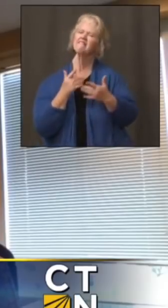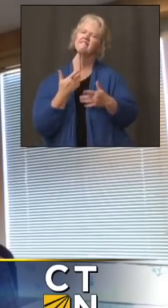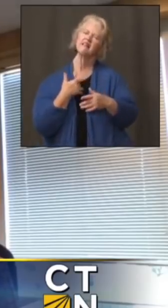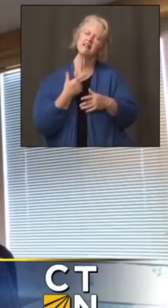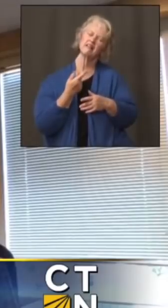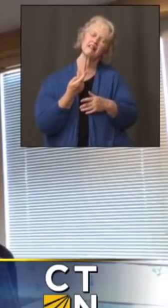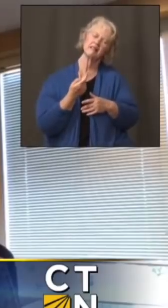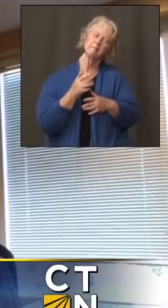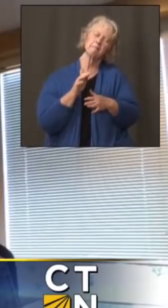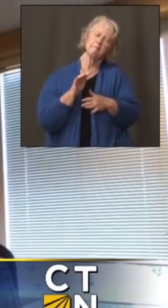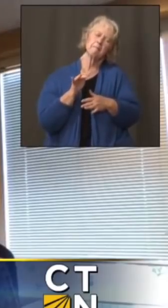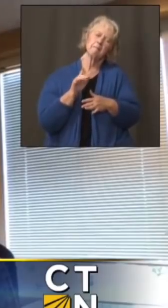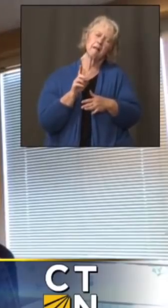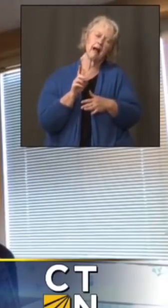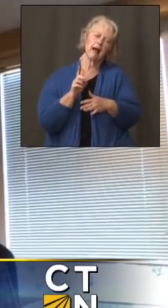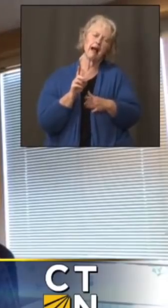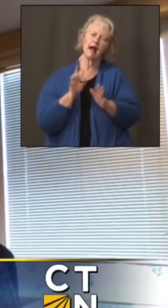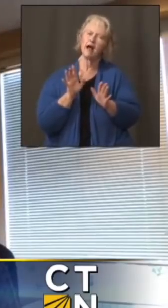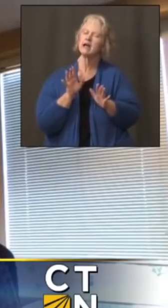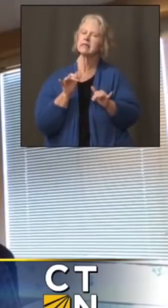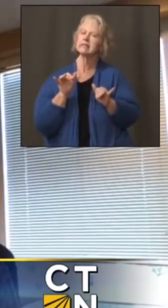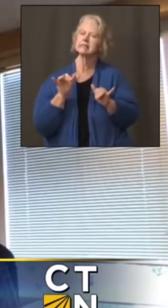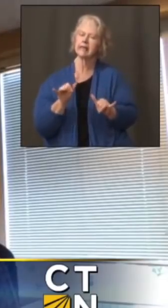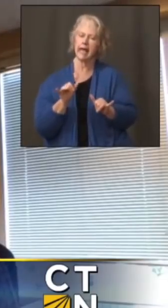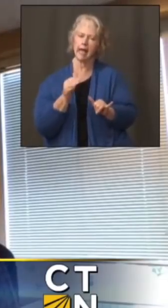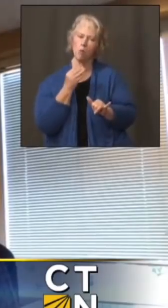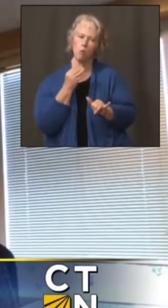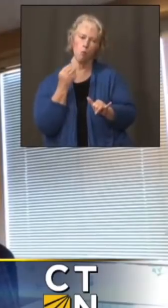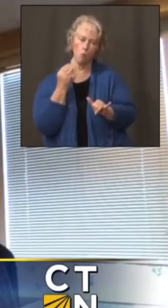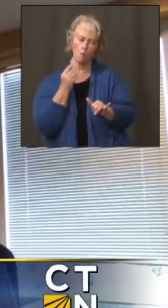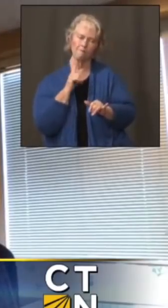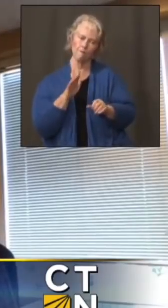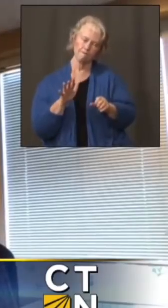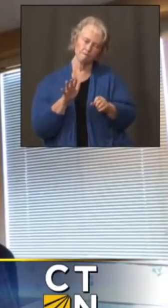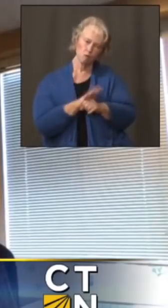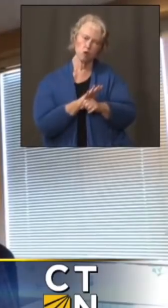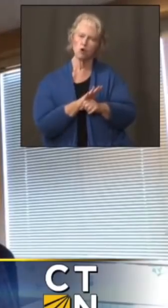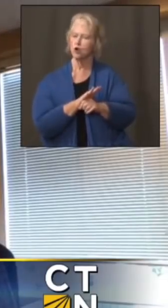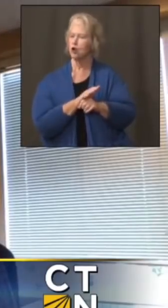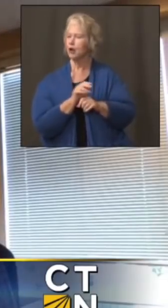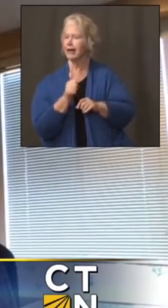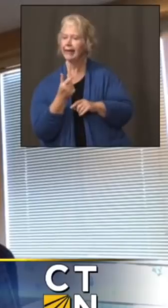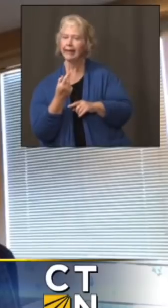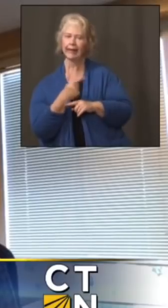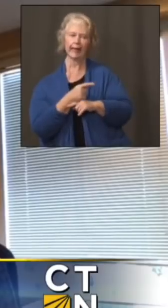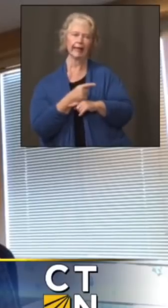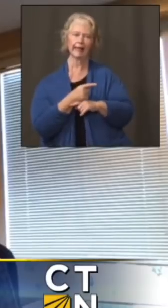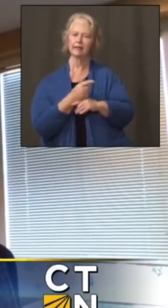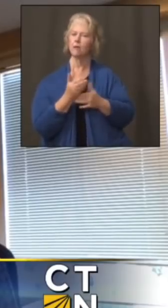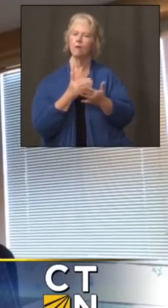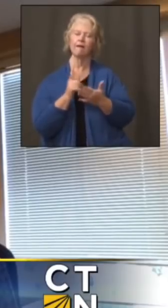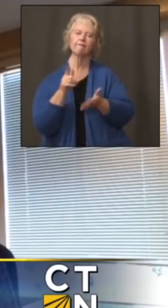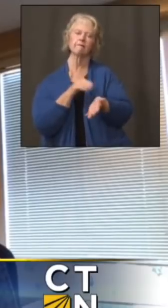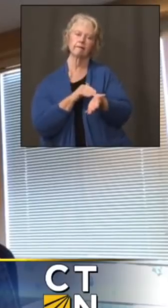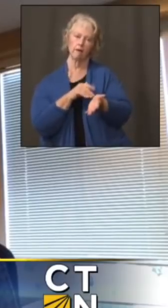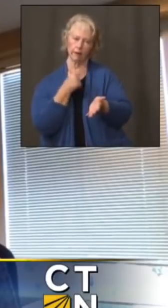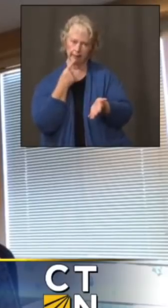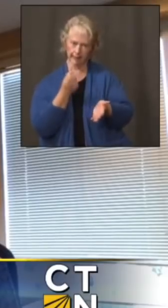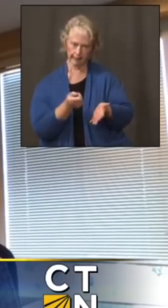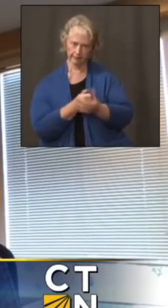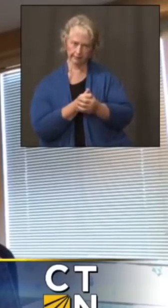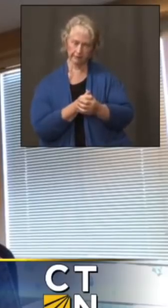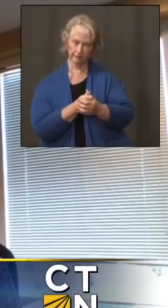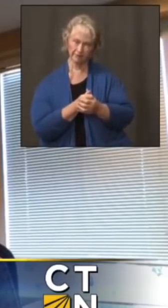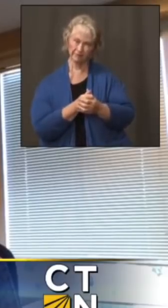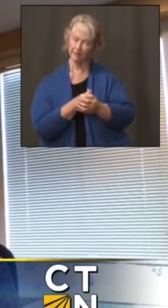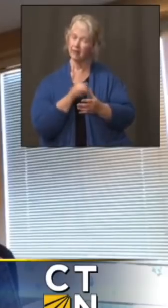minimal symptoms, it's very important that you stay home for the full 10 days or whatever your healthcare provider advises you. Those